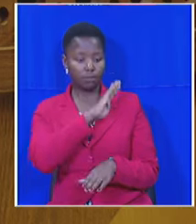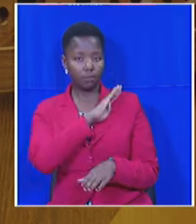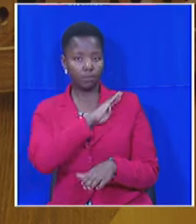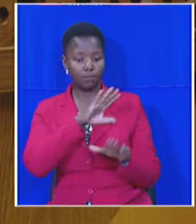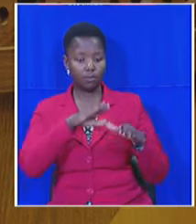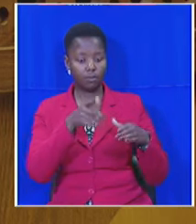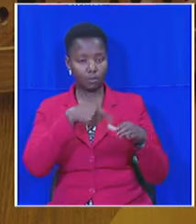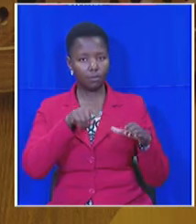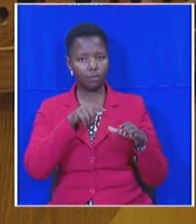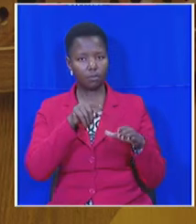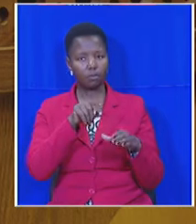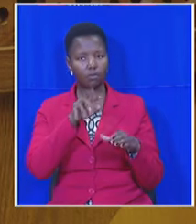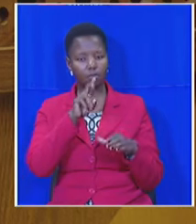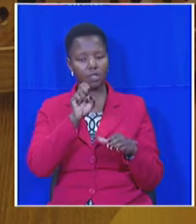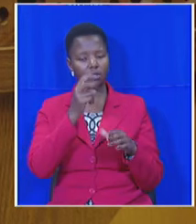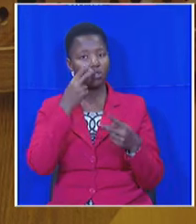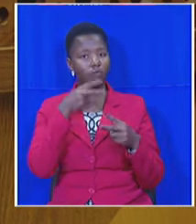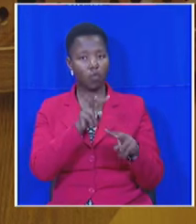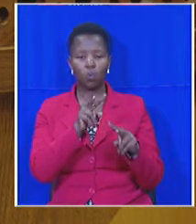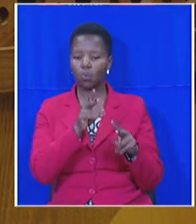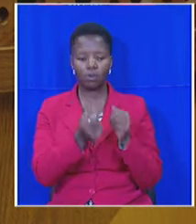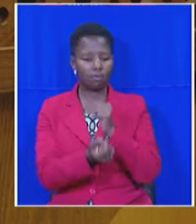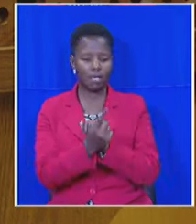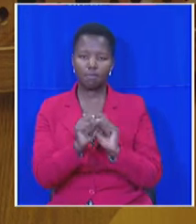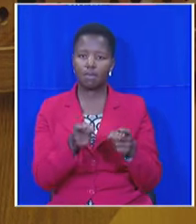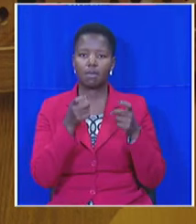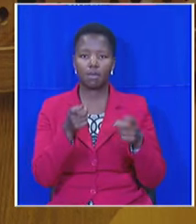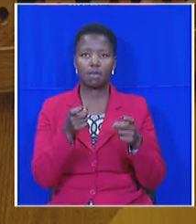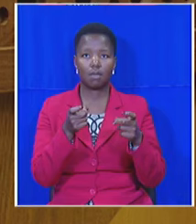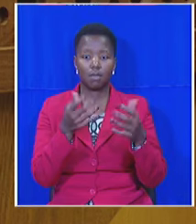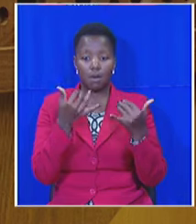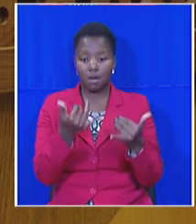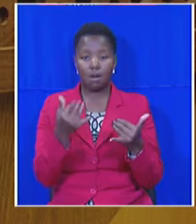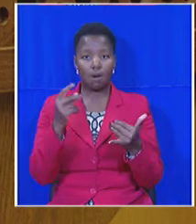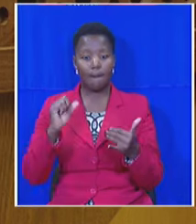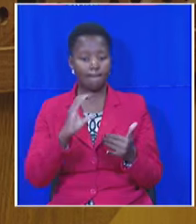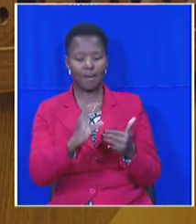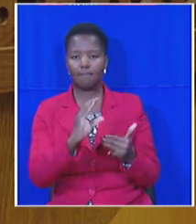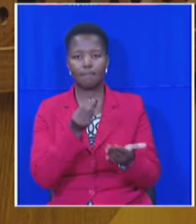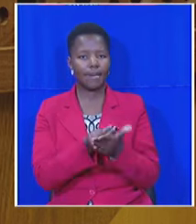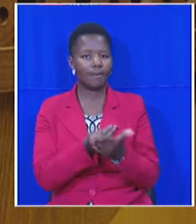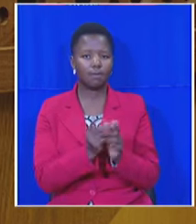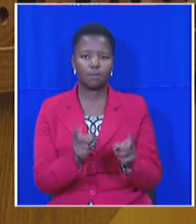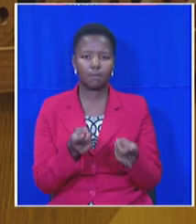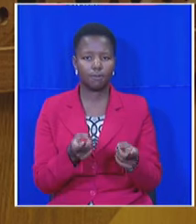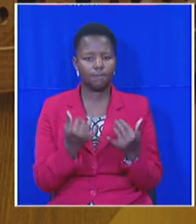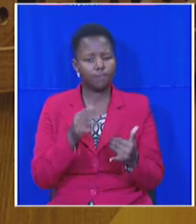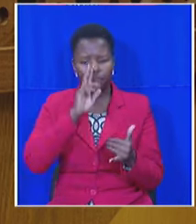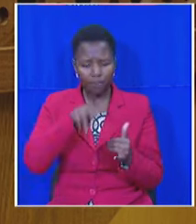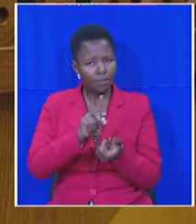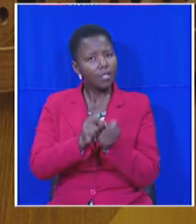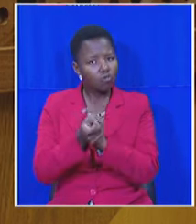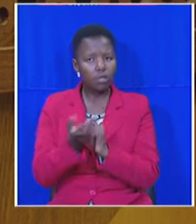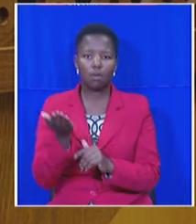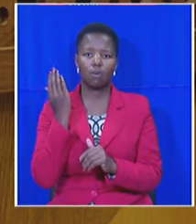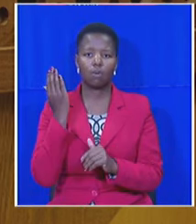review remains a dream, as not even milestone 1 can be funded. This could have been corrected if it was not